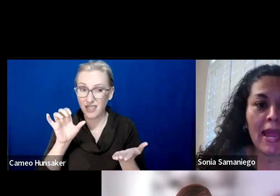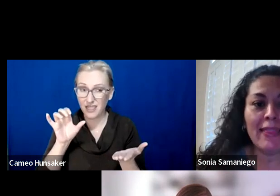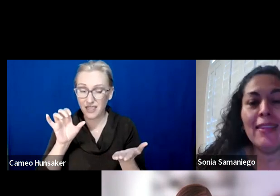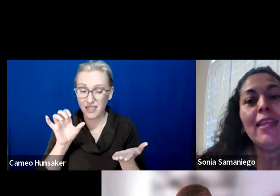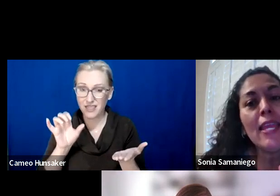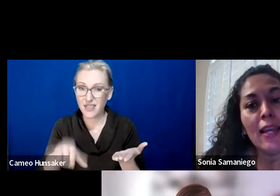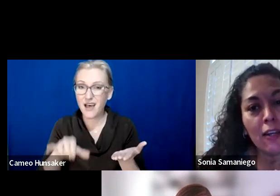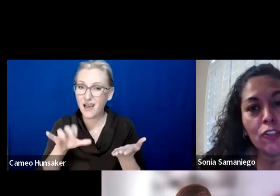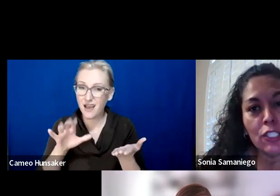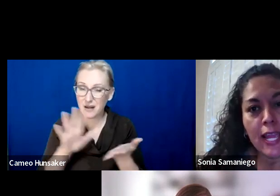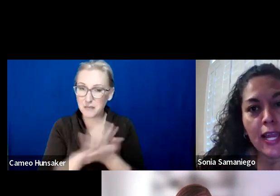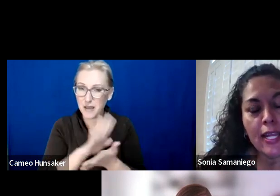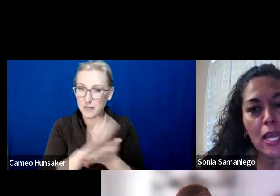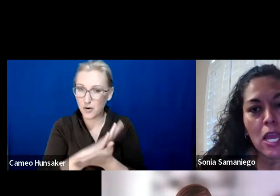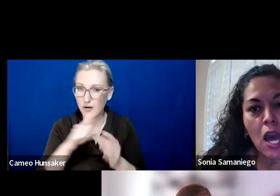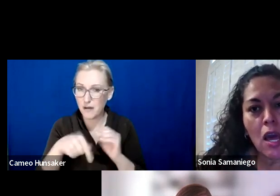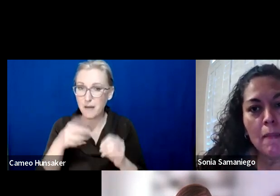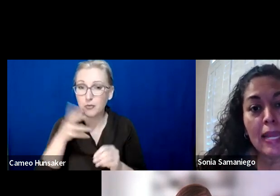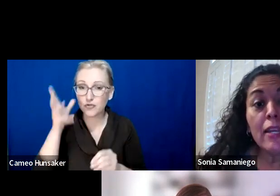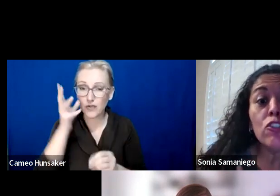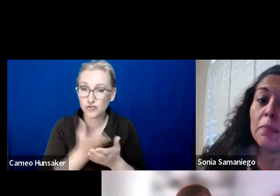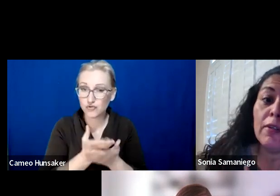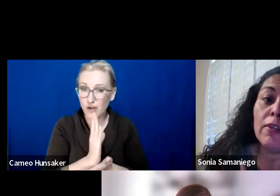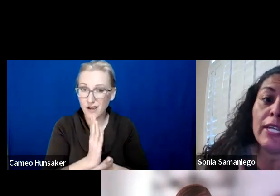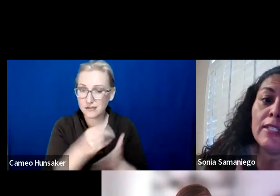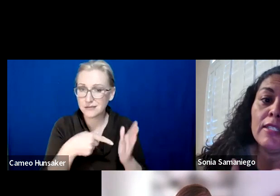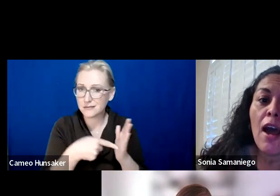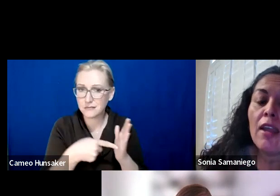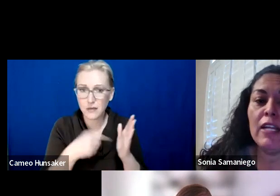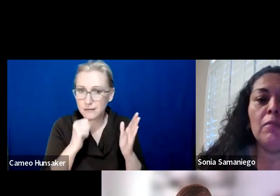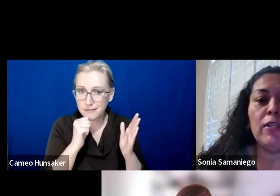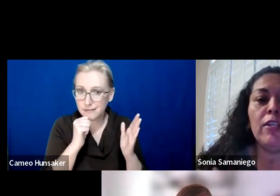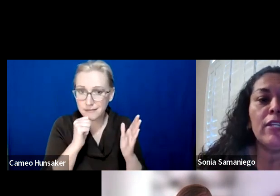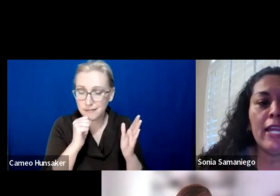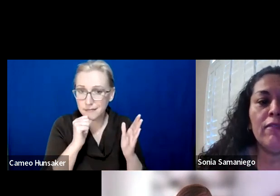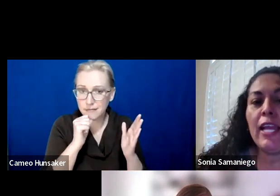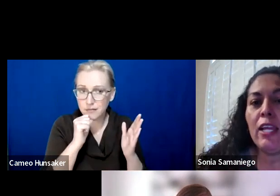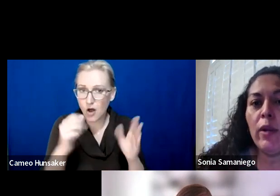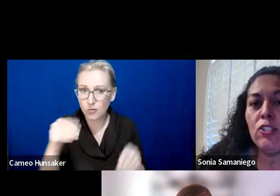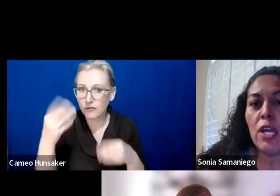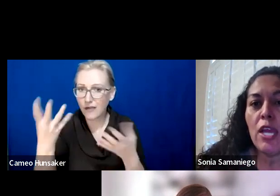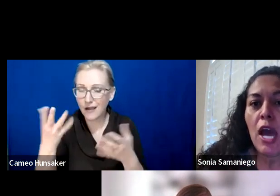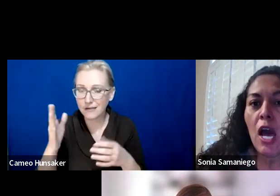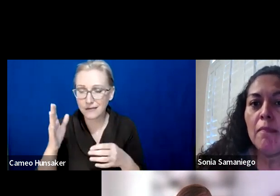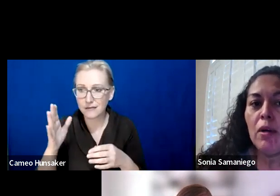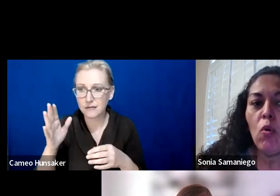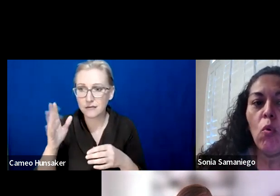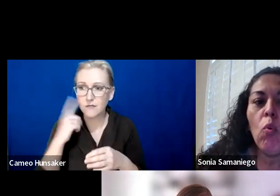accessible format that they can understand, and an interpreter is not available in their native